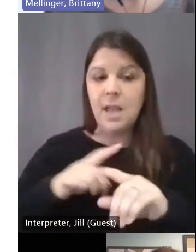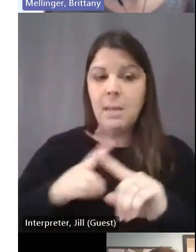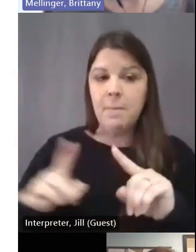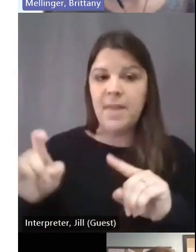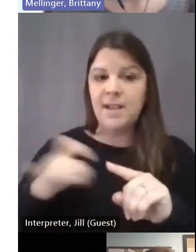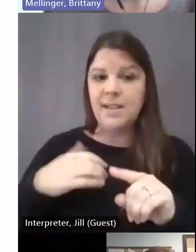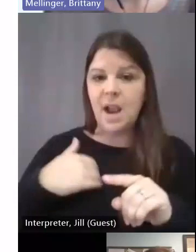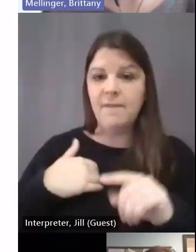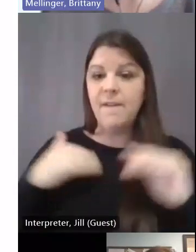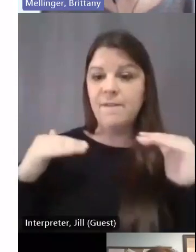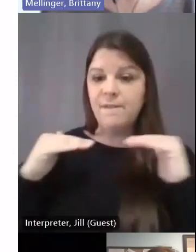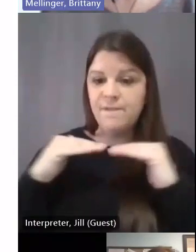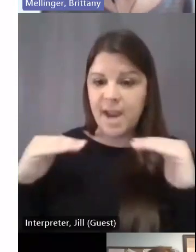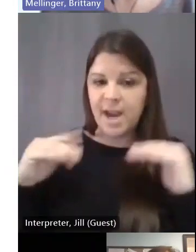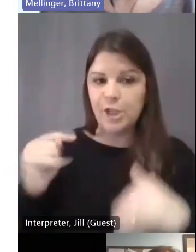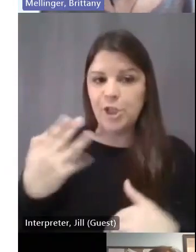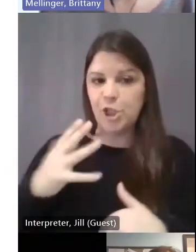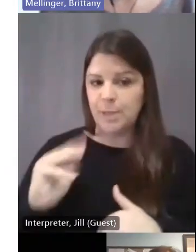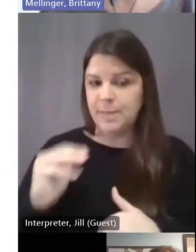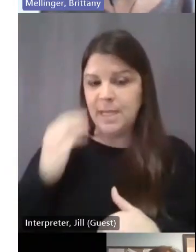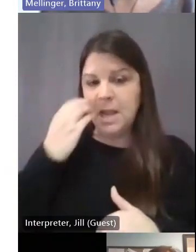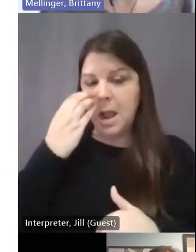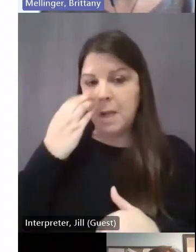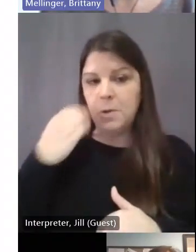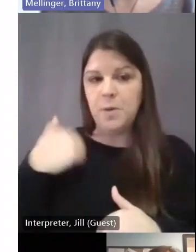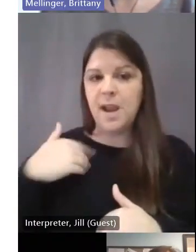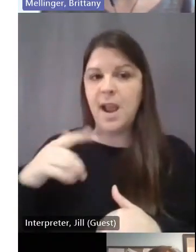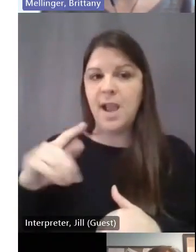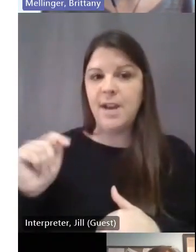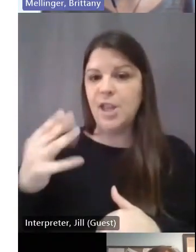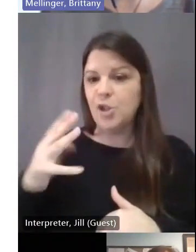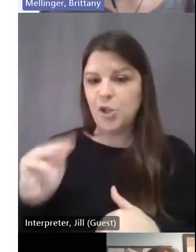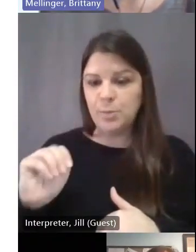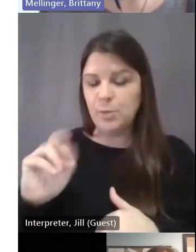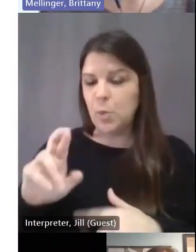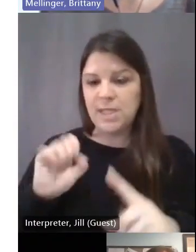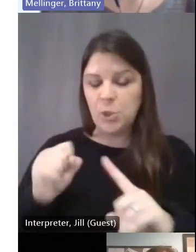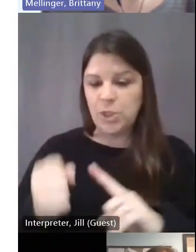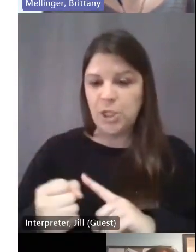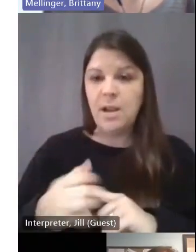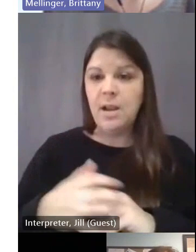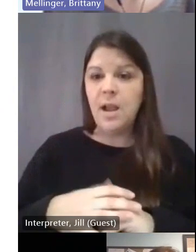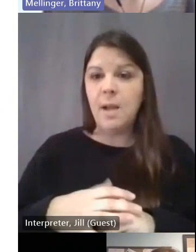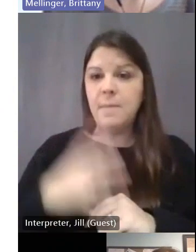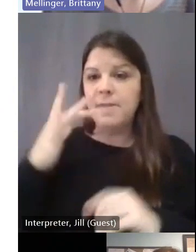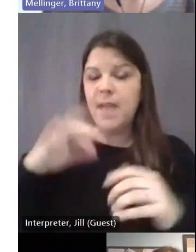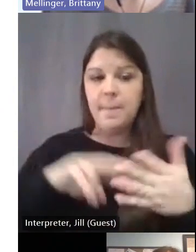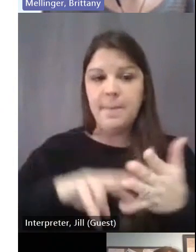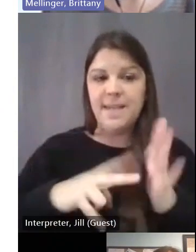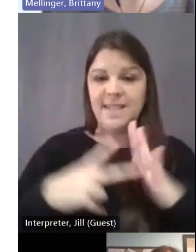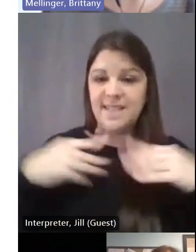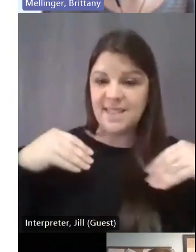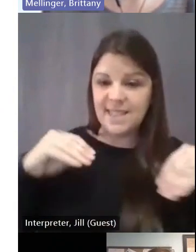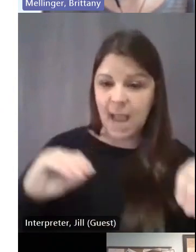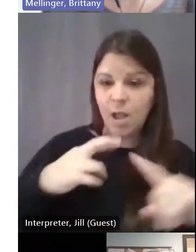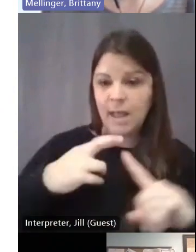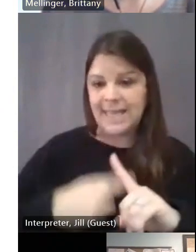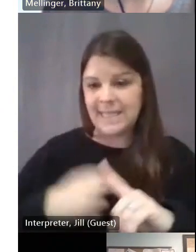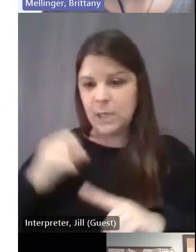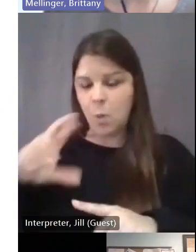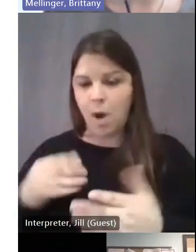fair terms. We can't have any discriminatory terms or conditions, whether that's in sale, leasing, or